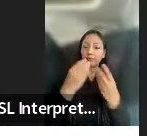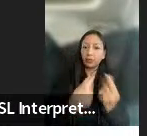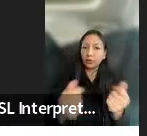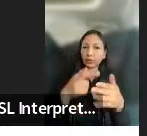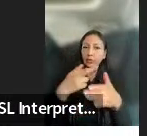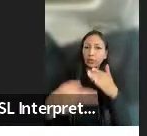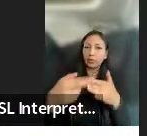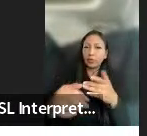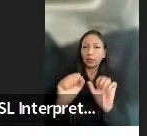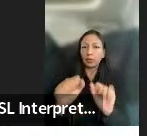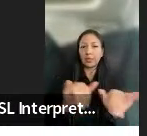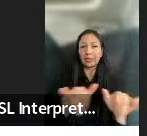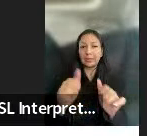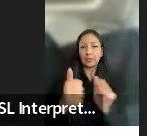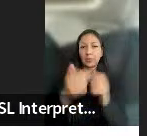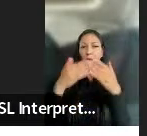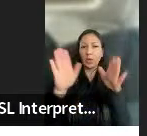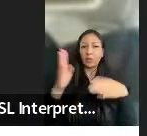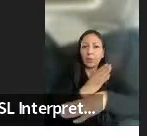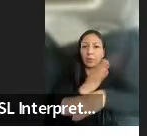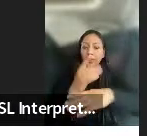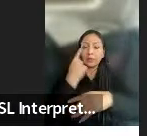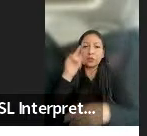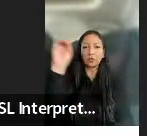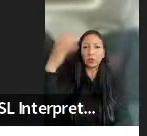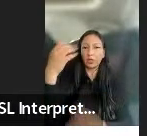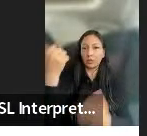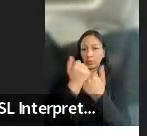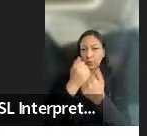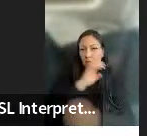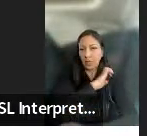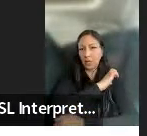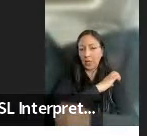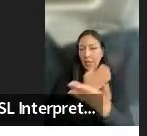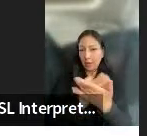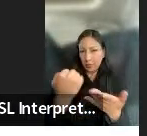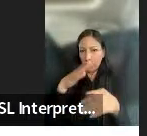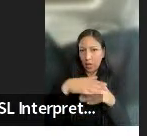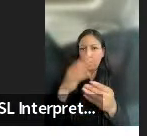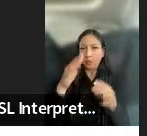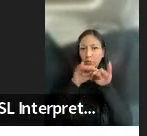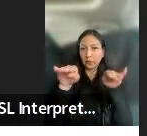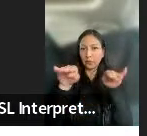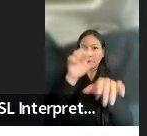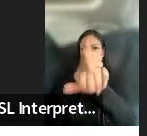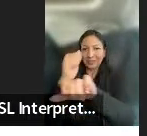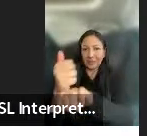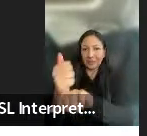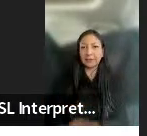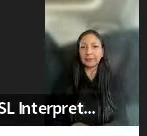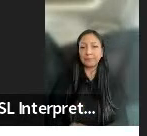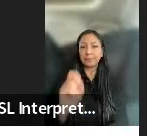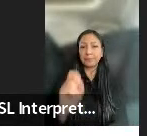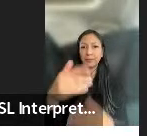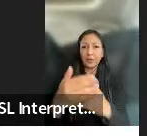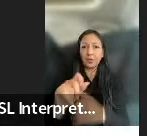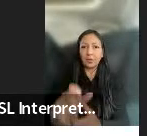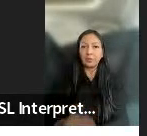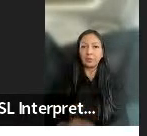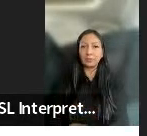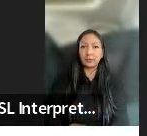well as a wider range of solar supporting equipment in rooftop installations. Next slide.